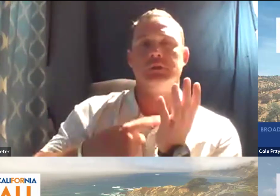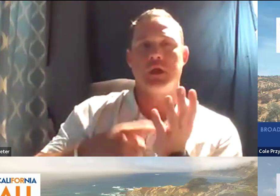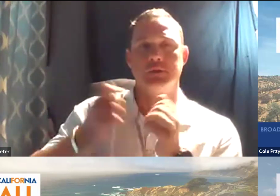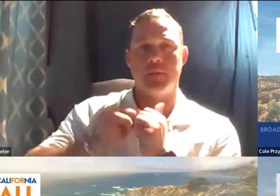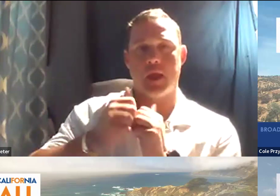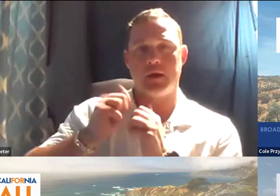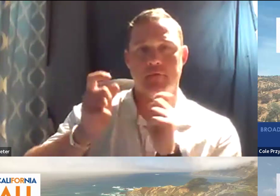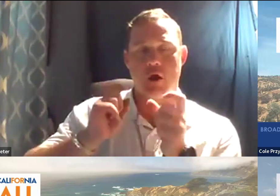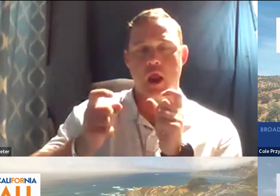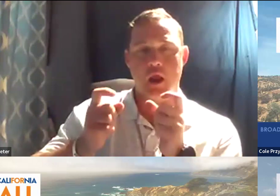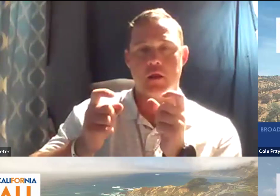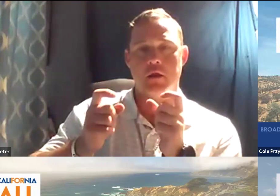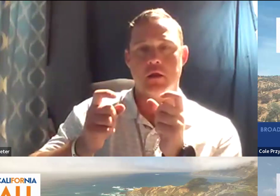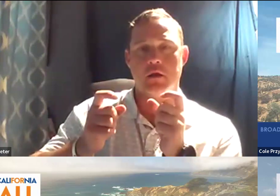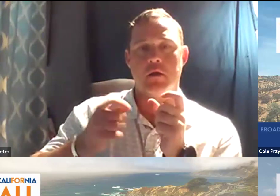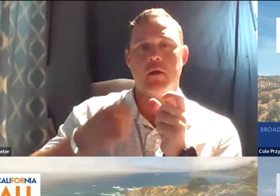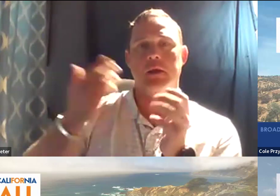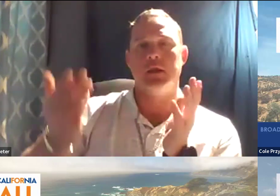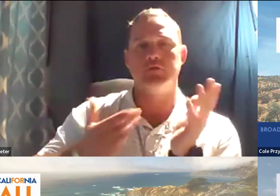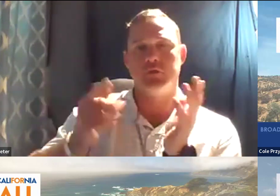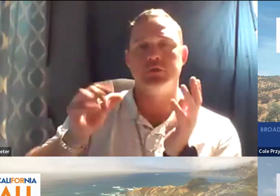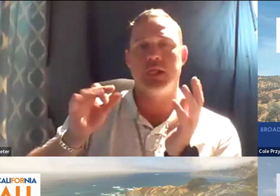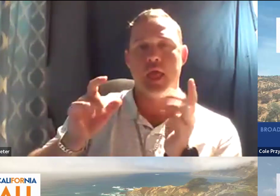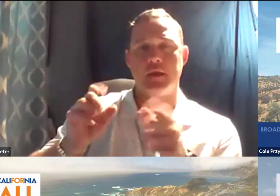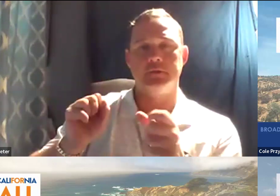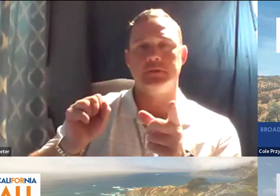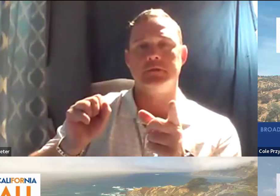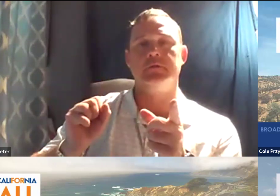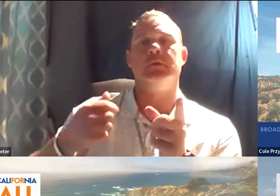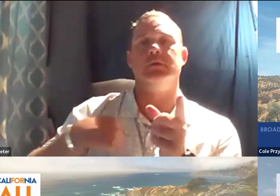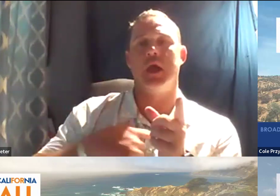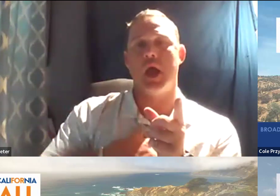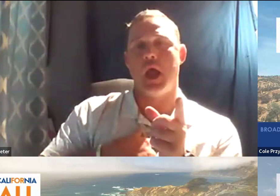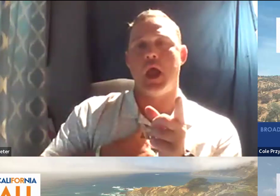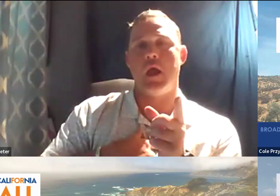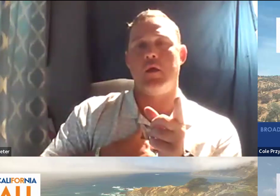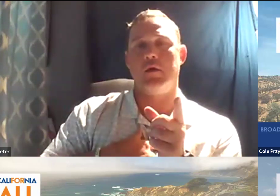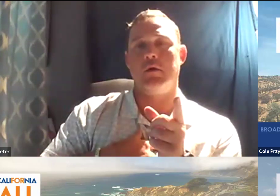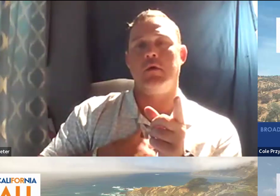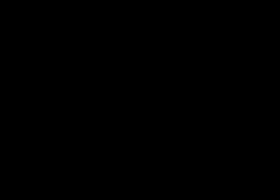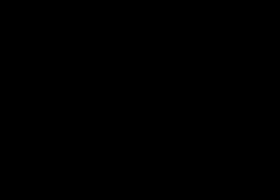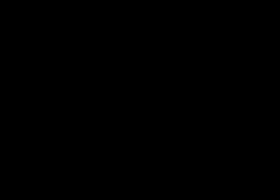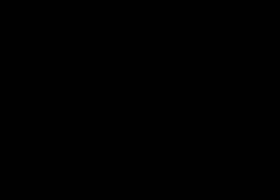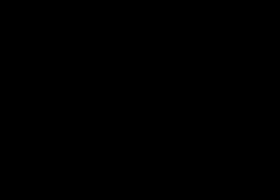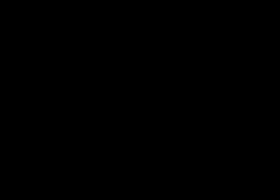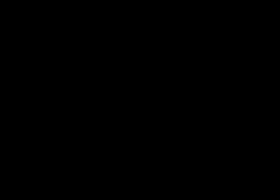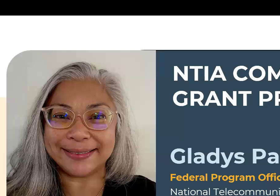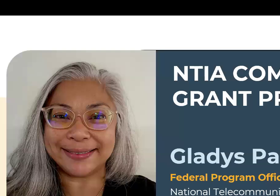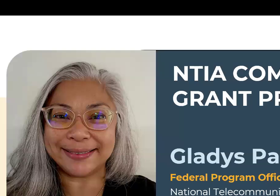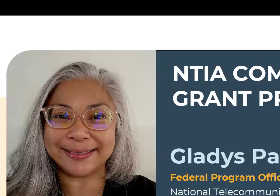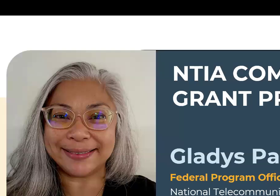So, Dot, I think I'm going to introduce Gladys, who is our federal program officer at the